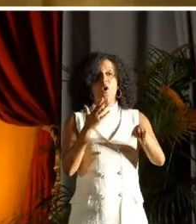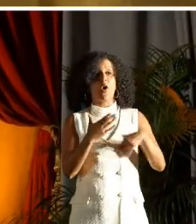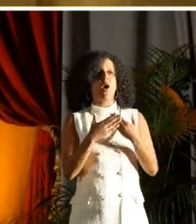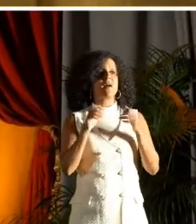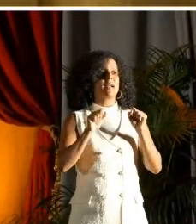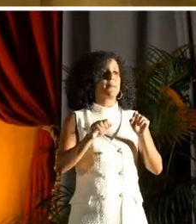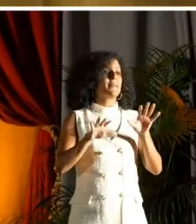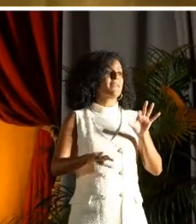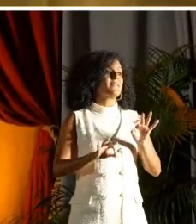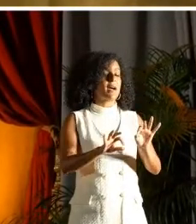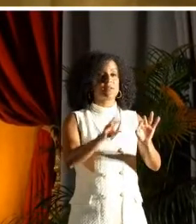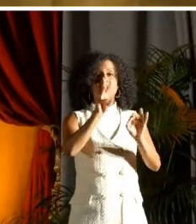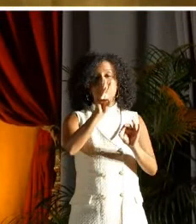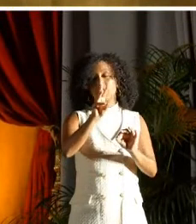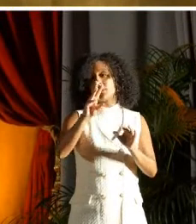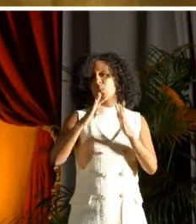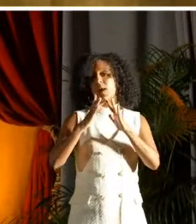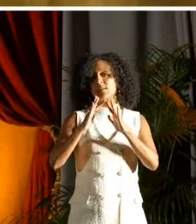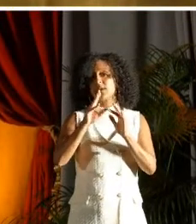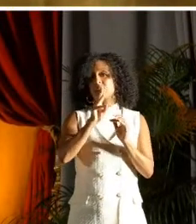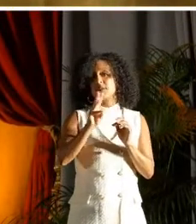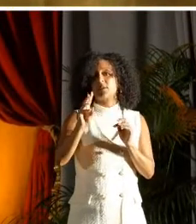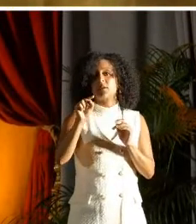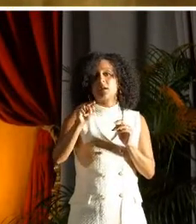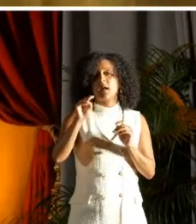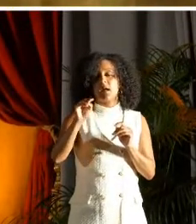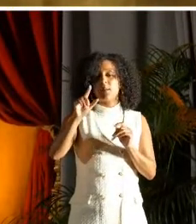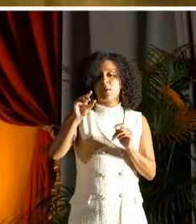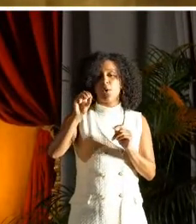be found at